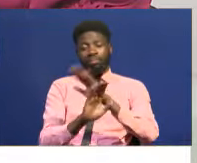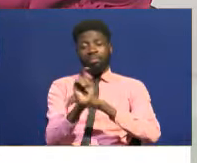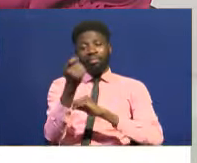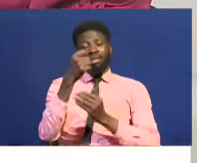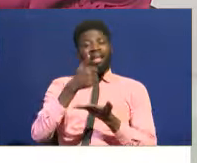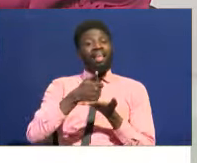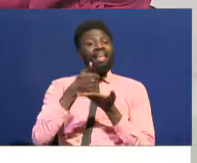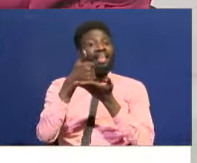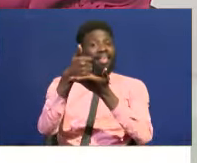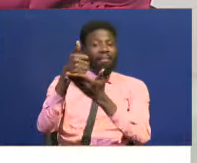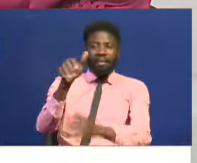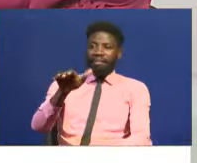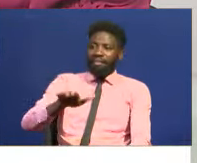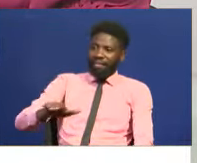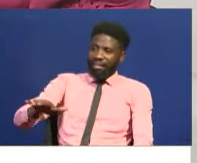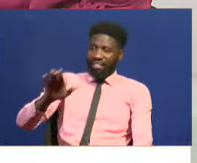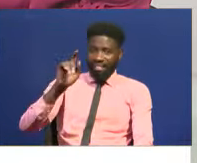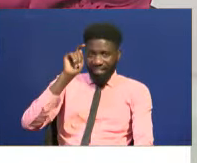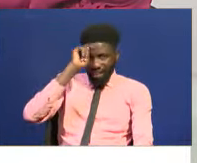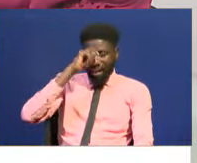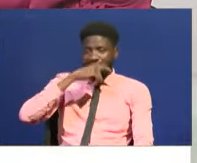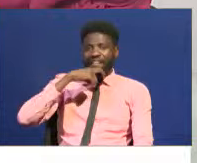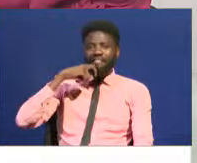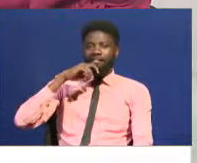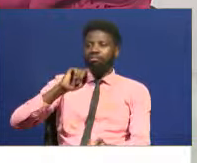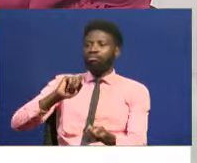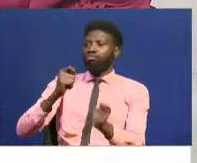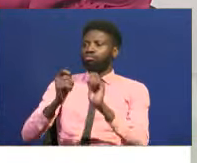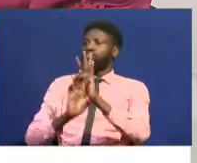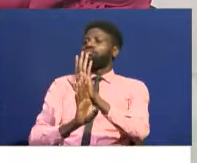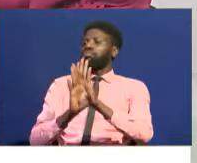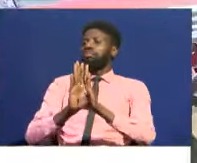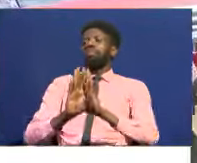the semi-arid Thara, but also the entire nation.